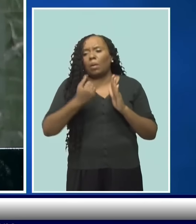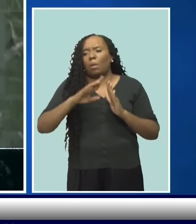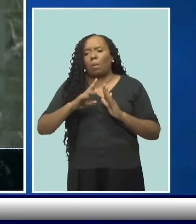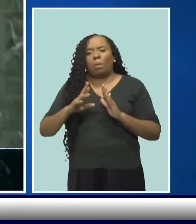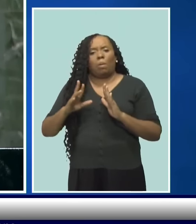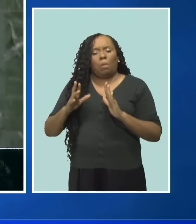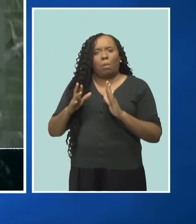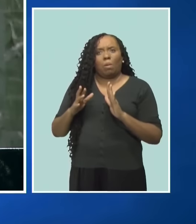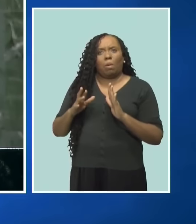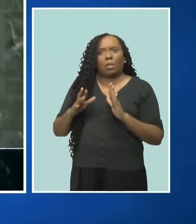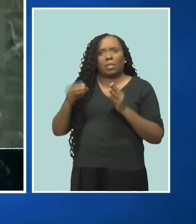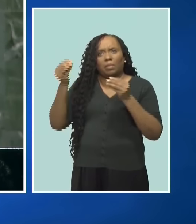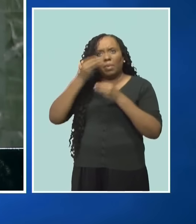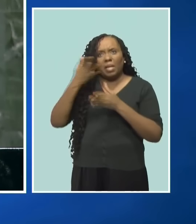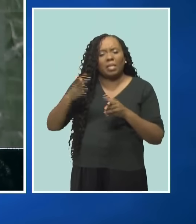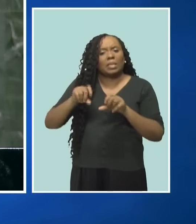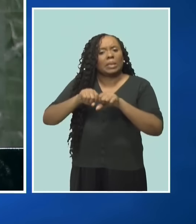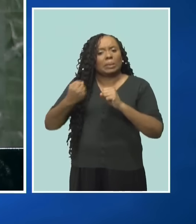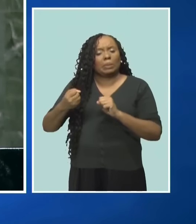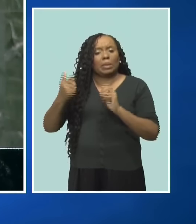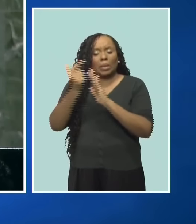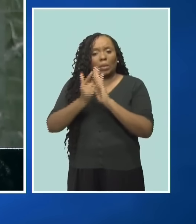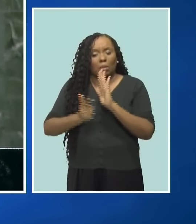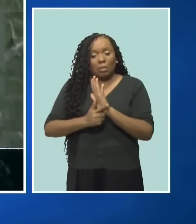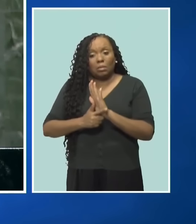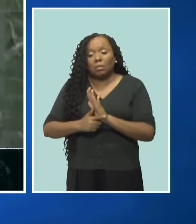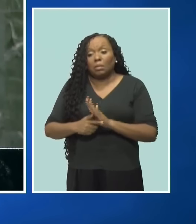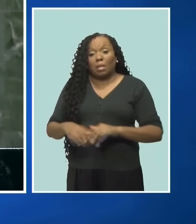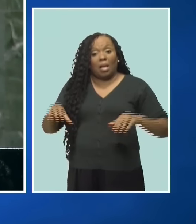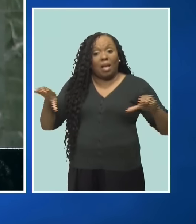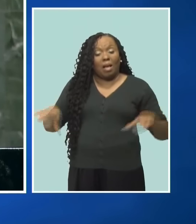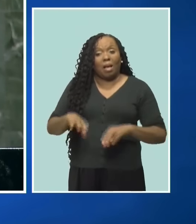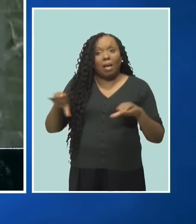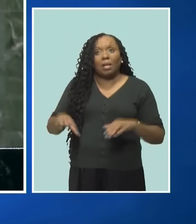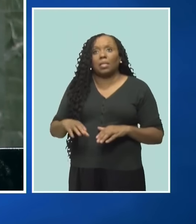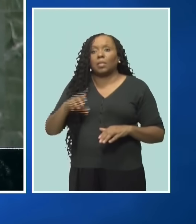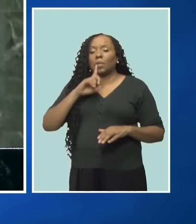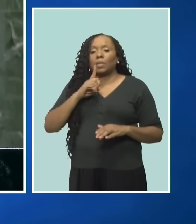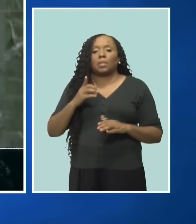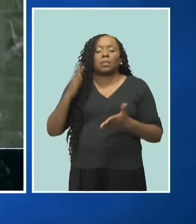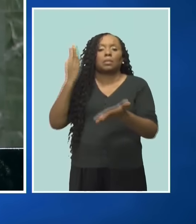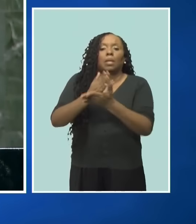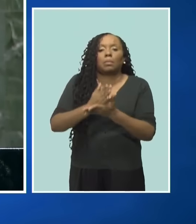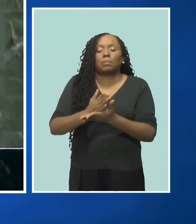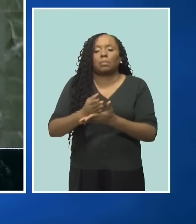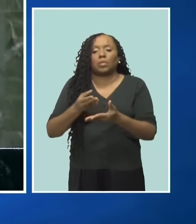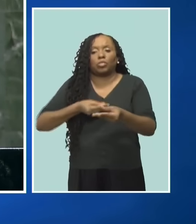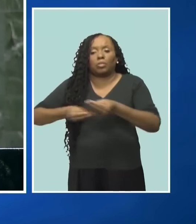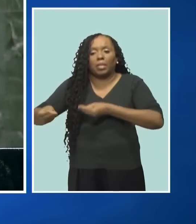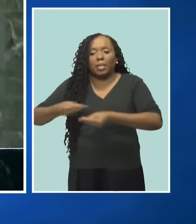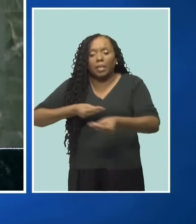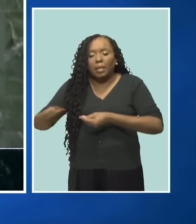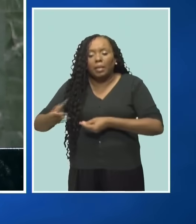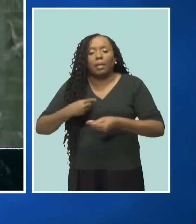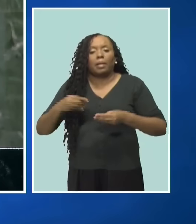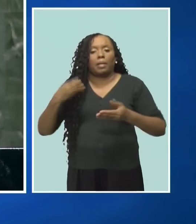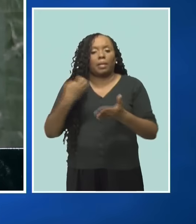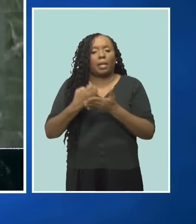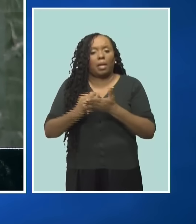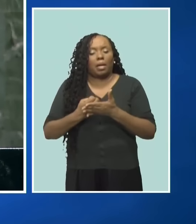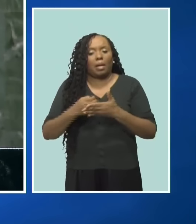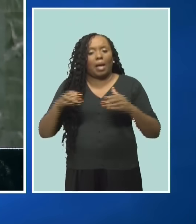norms. Such actions not only hinder legitimate trade and economic activity, but also